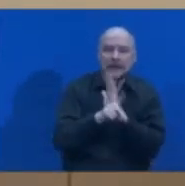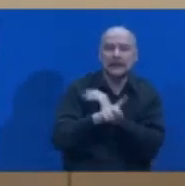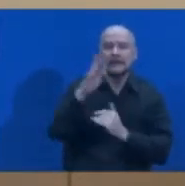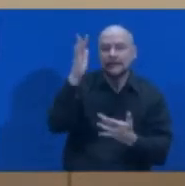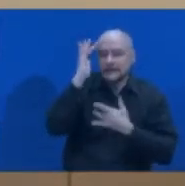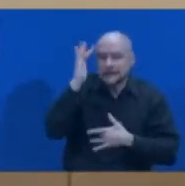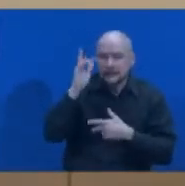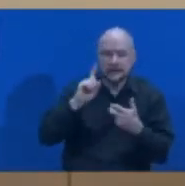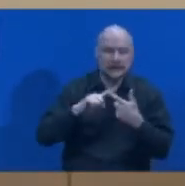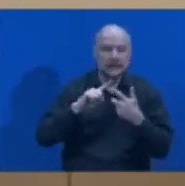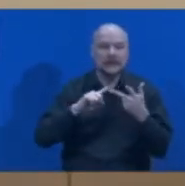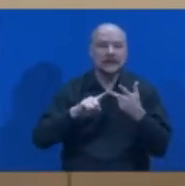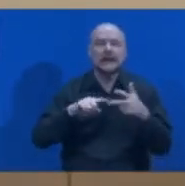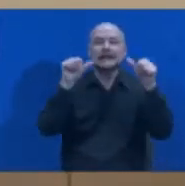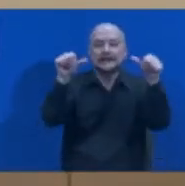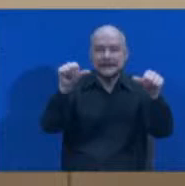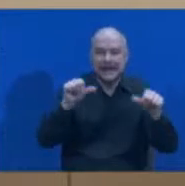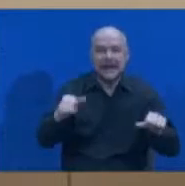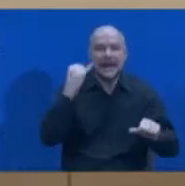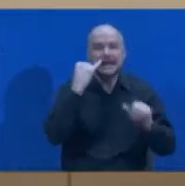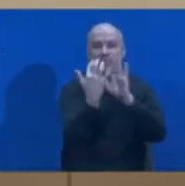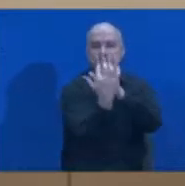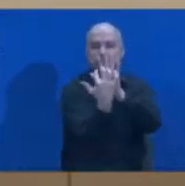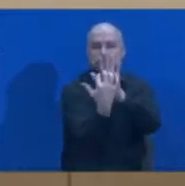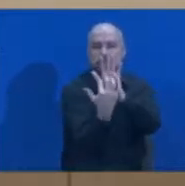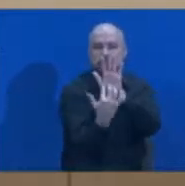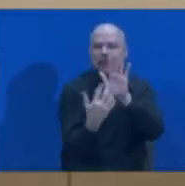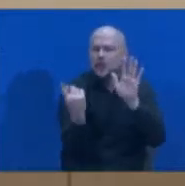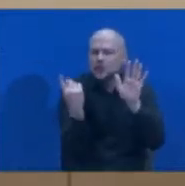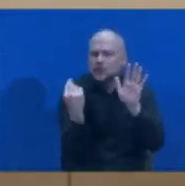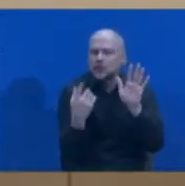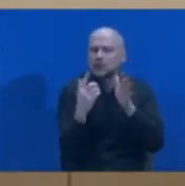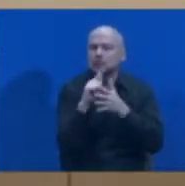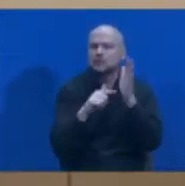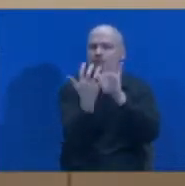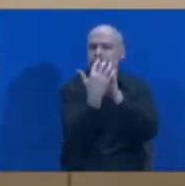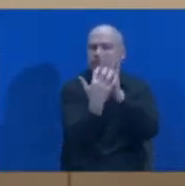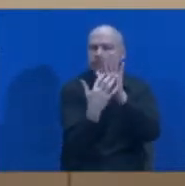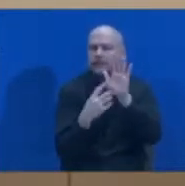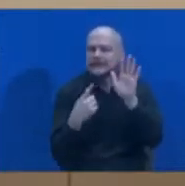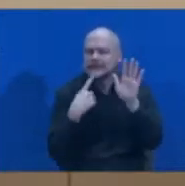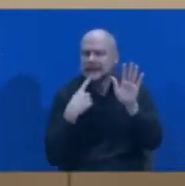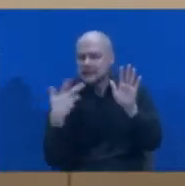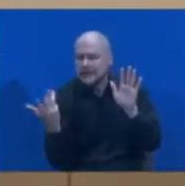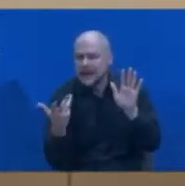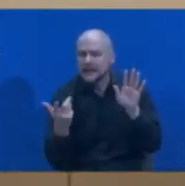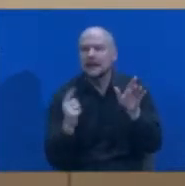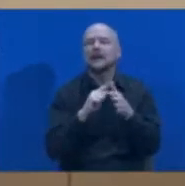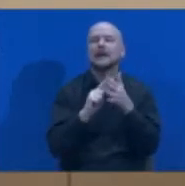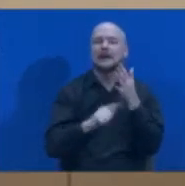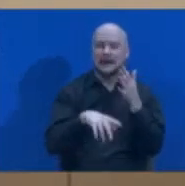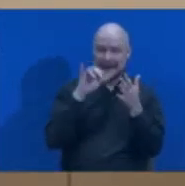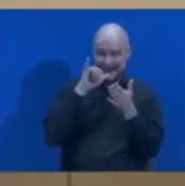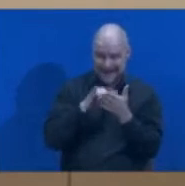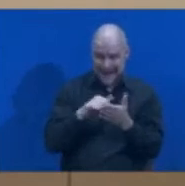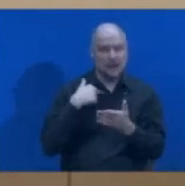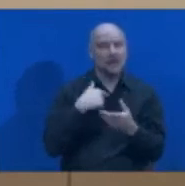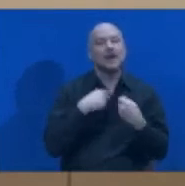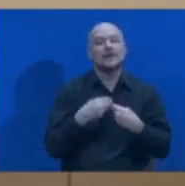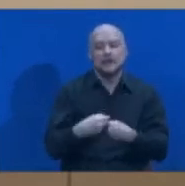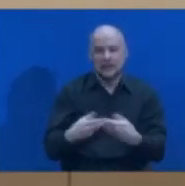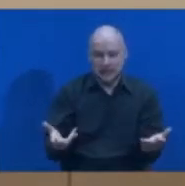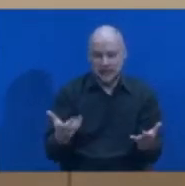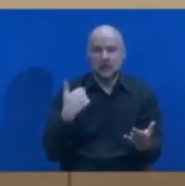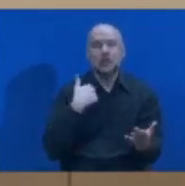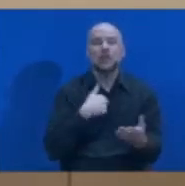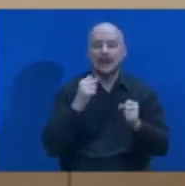kind of thing. So we'll be working on that. We've also gotten questions from fitness facilities. You know, how do we keep them safe as we move into